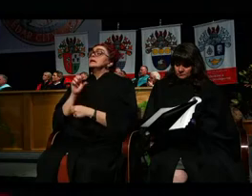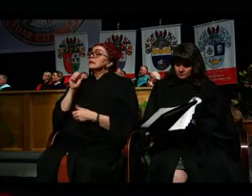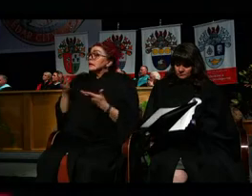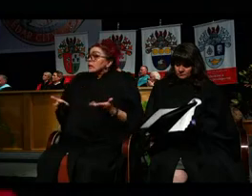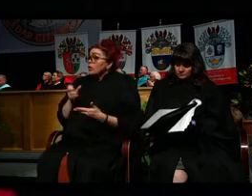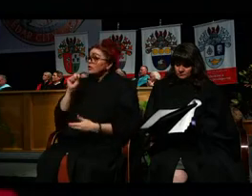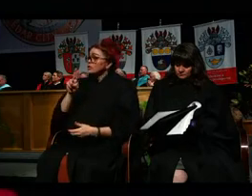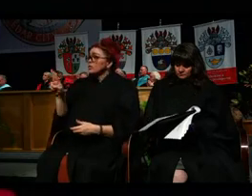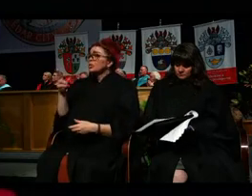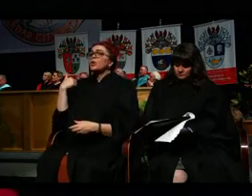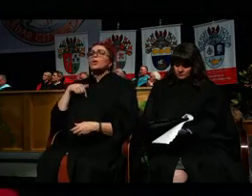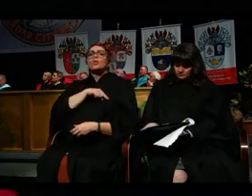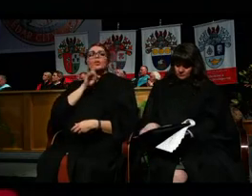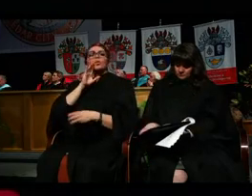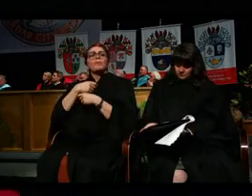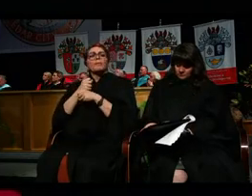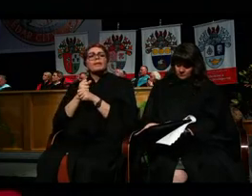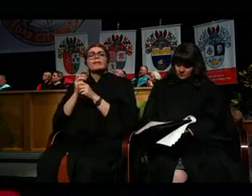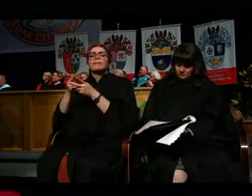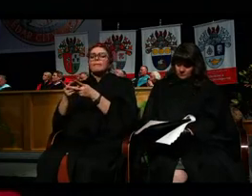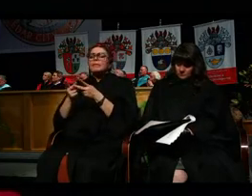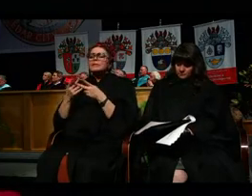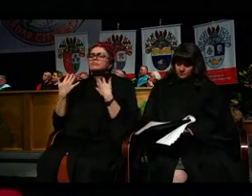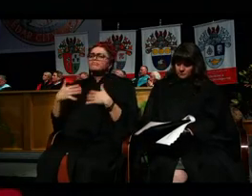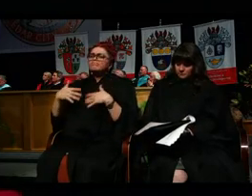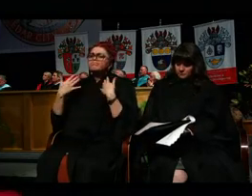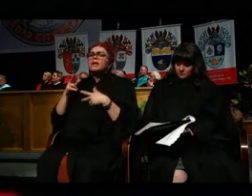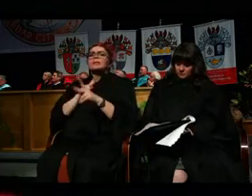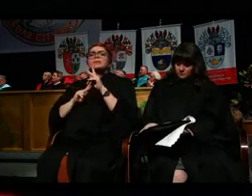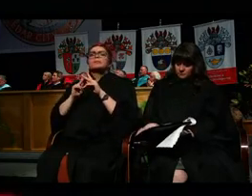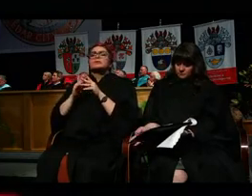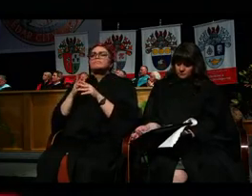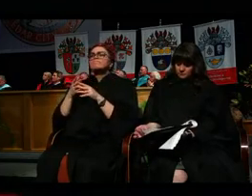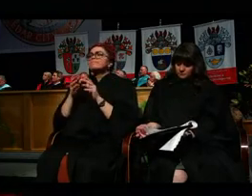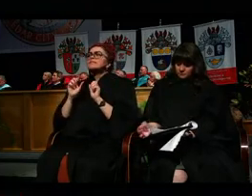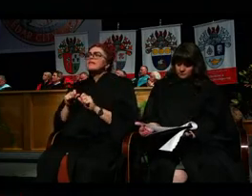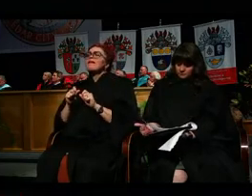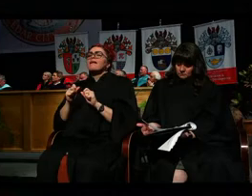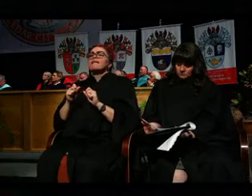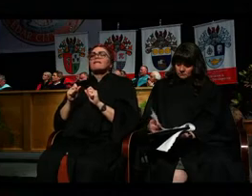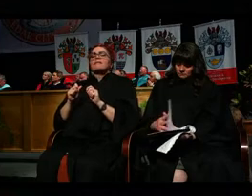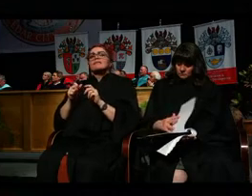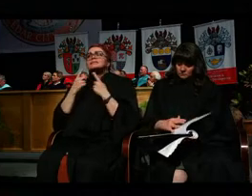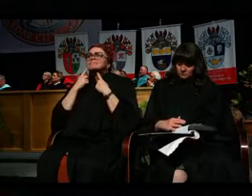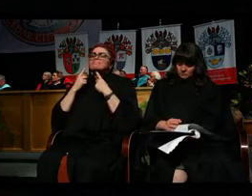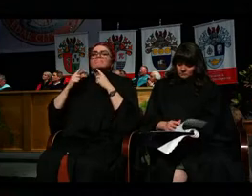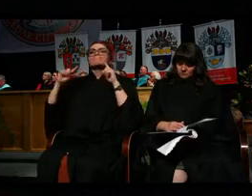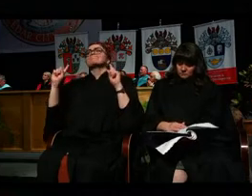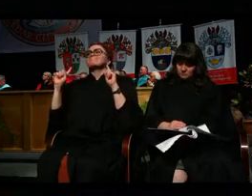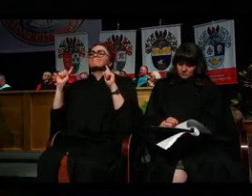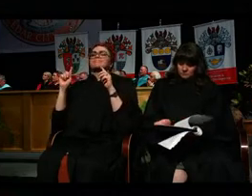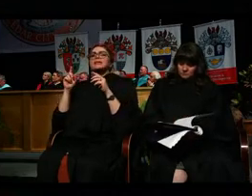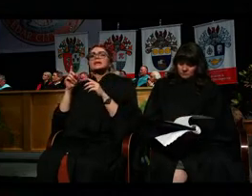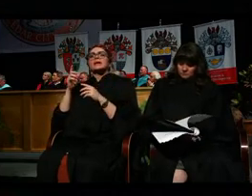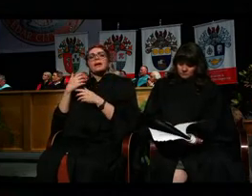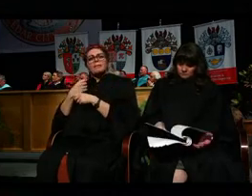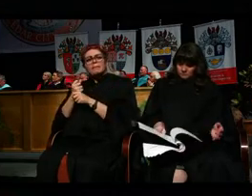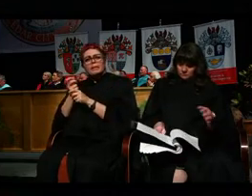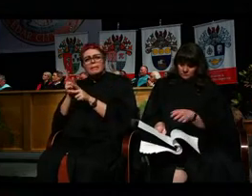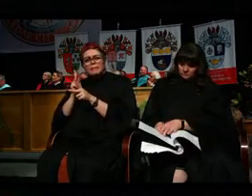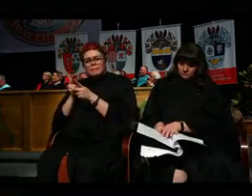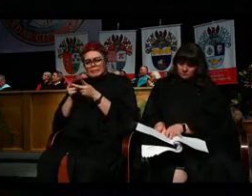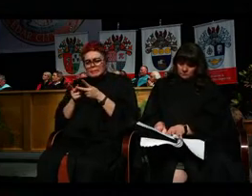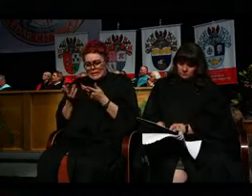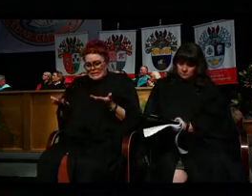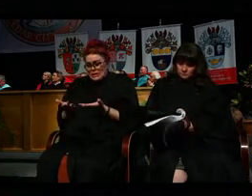staff thrive and learn to build their career here. Let's create a place so welcoming that when our students arrive